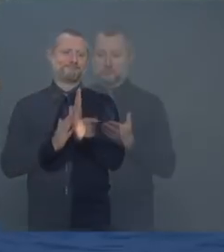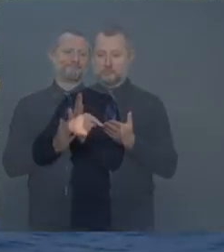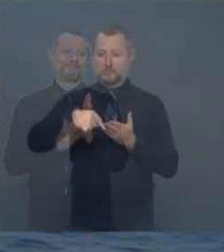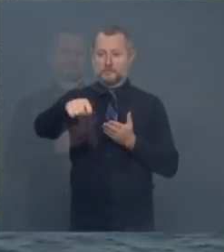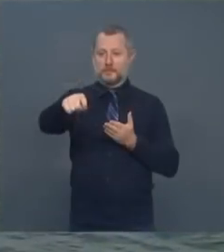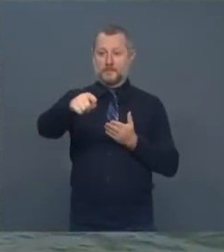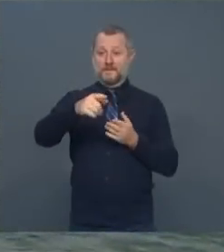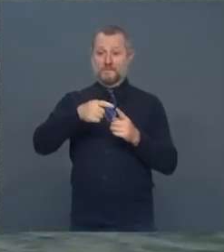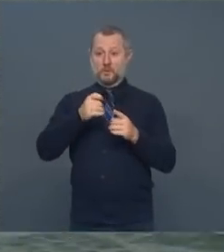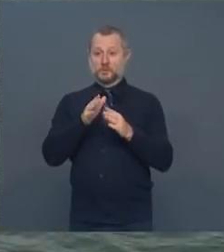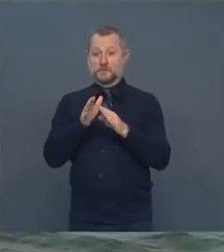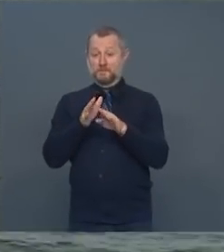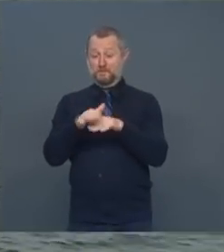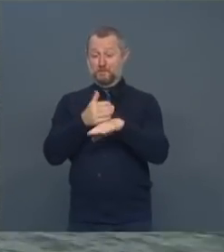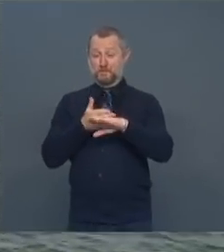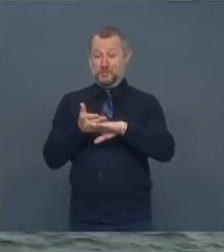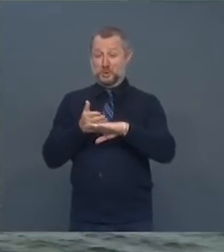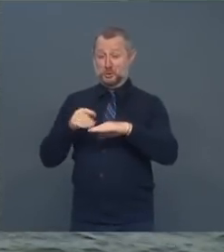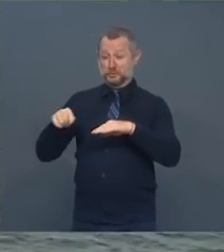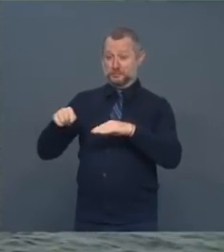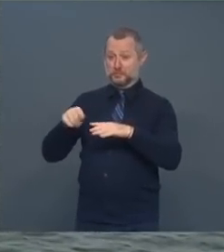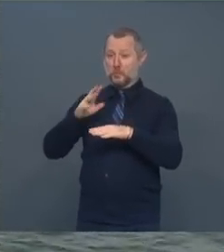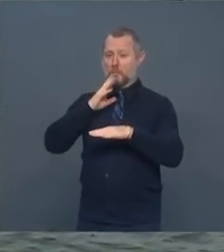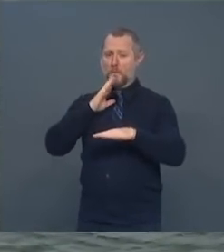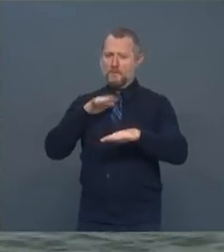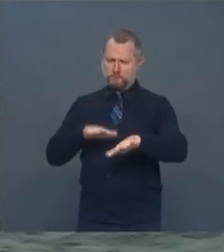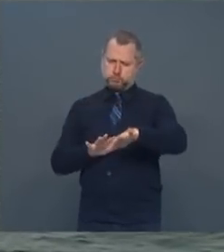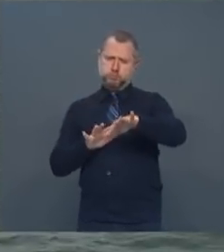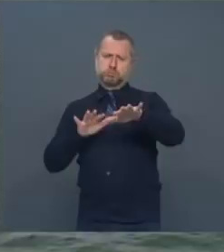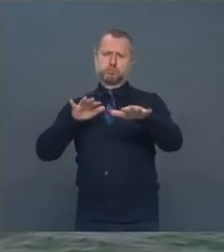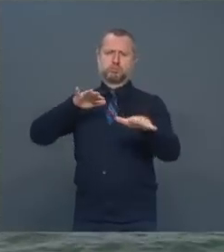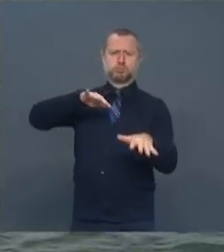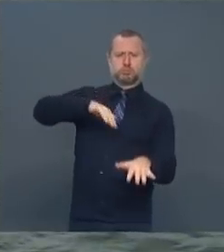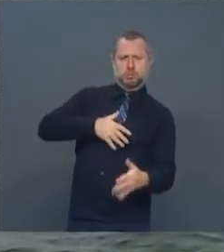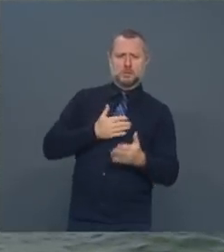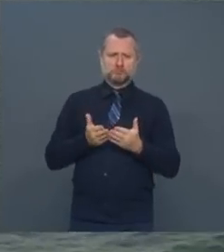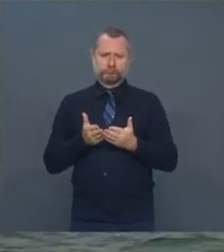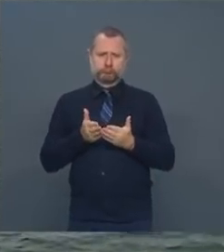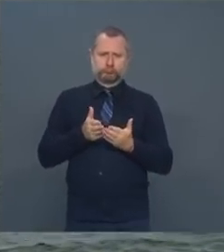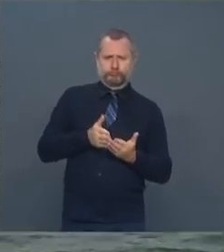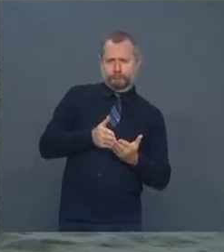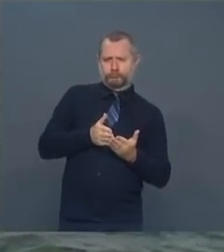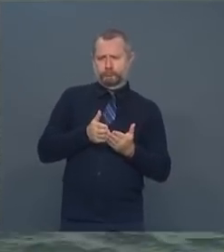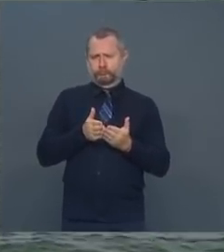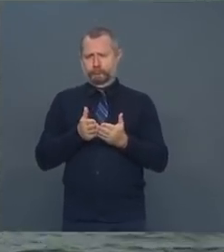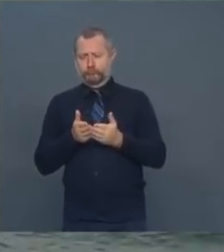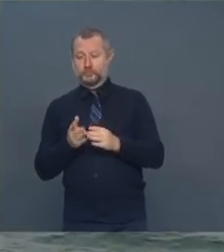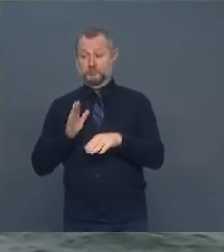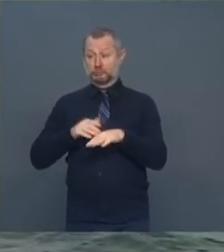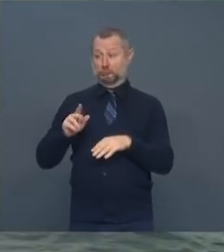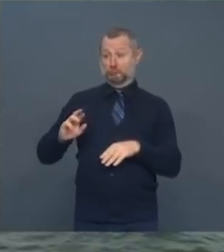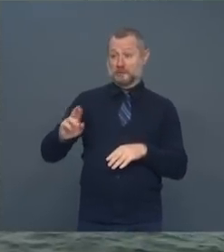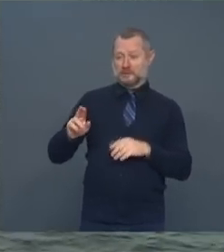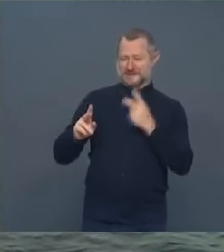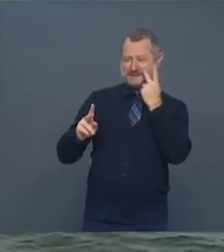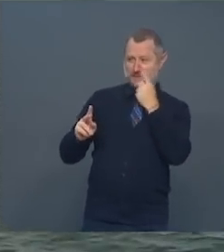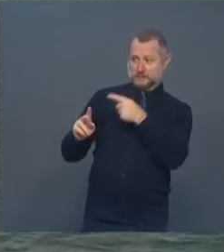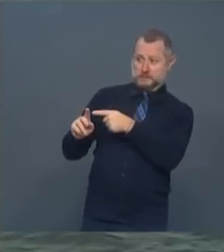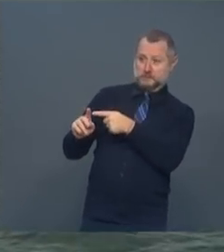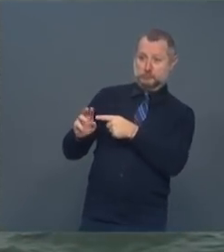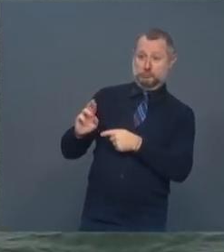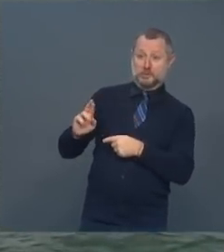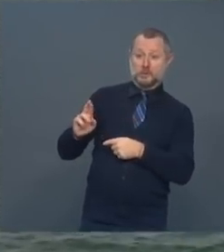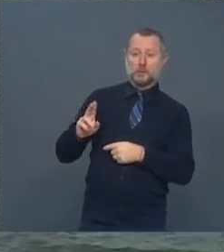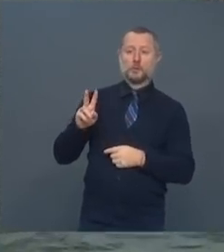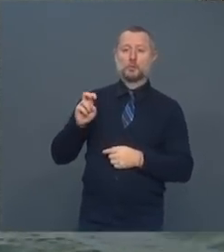We're having some rough seas right now. So what you're seeing on the right, you will be shortly, is a